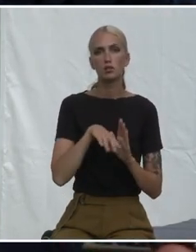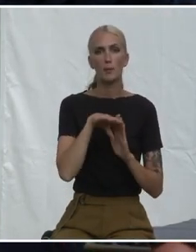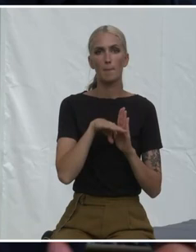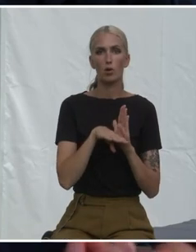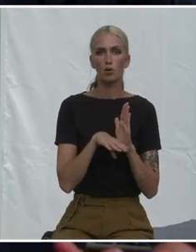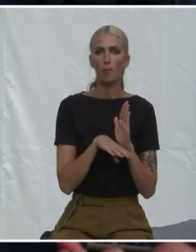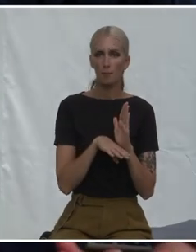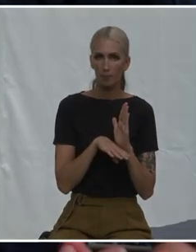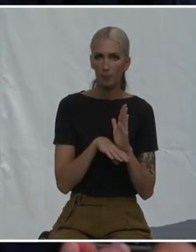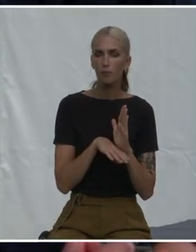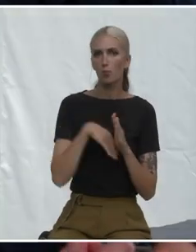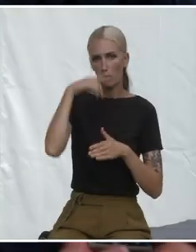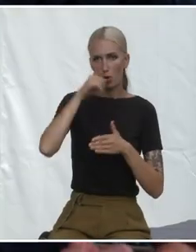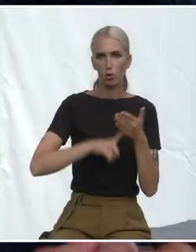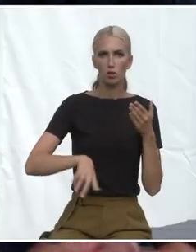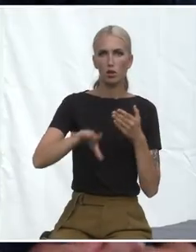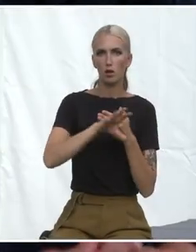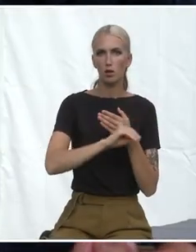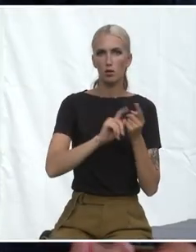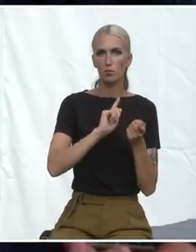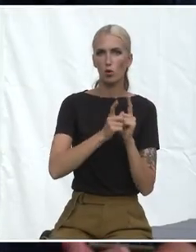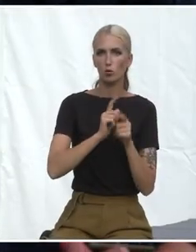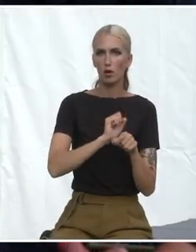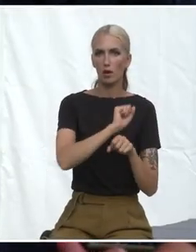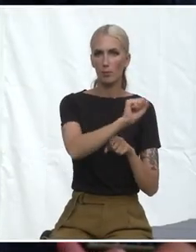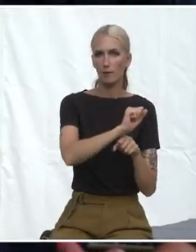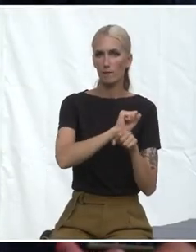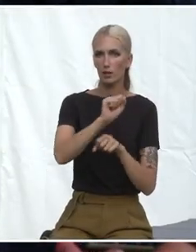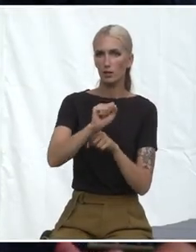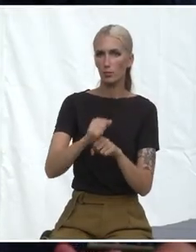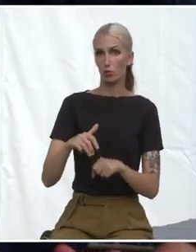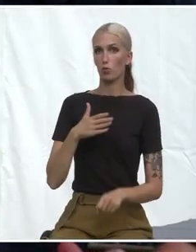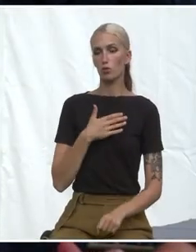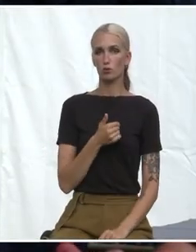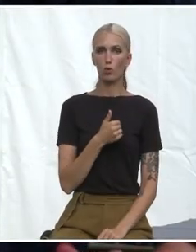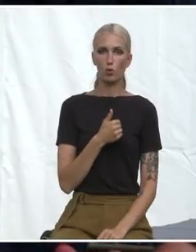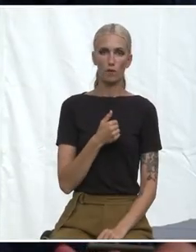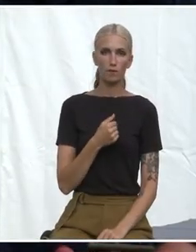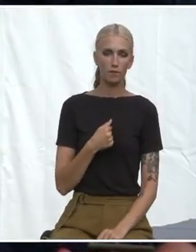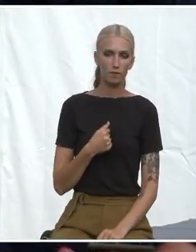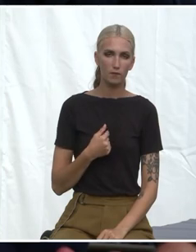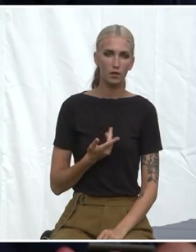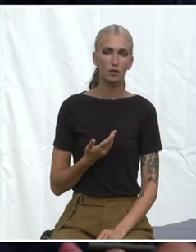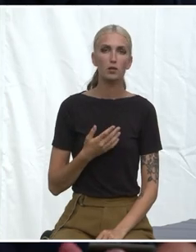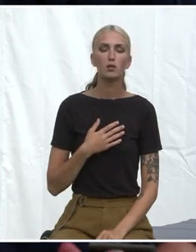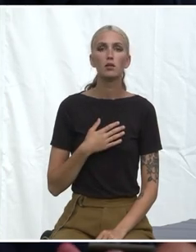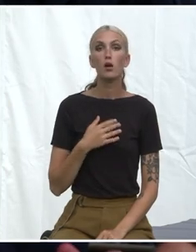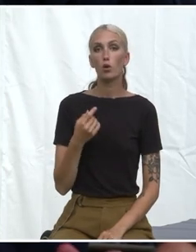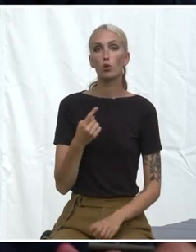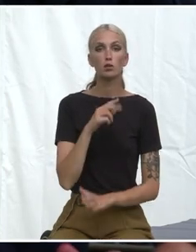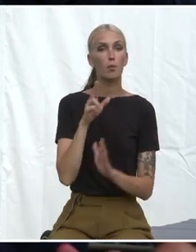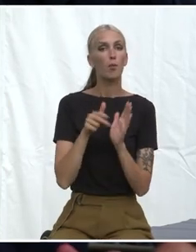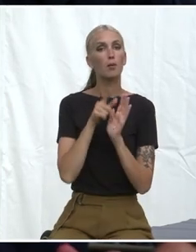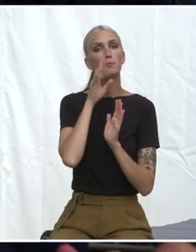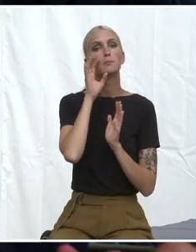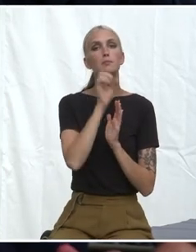act on. I hope they will do that. I'm not sure, but we will pressure them to do that. And one of those issues is to